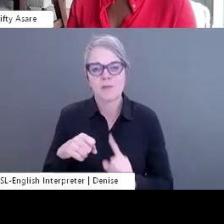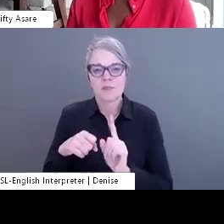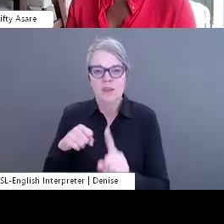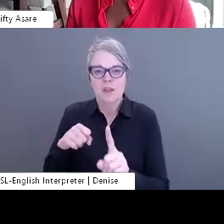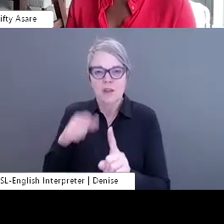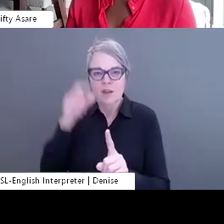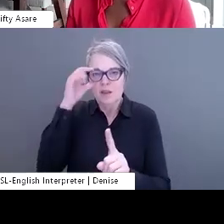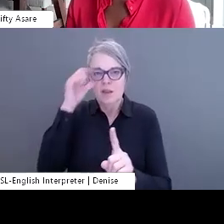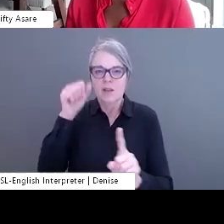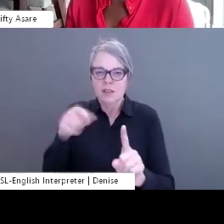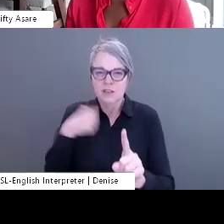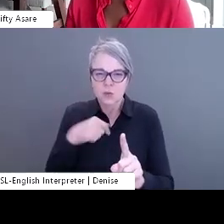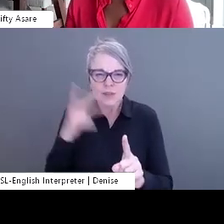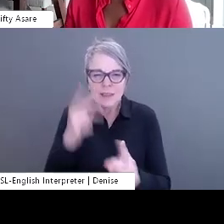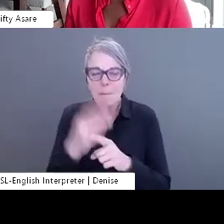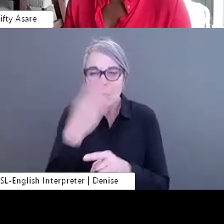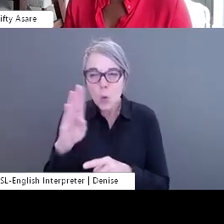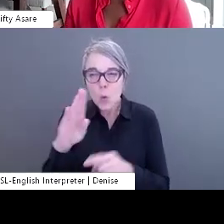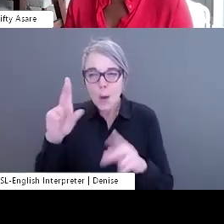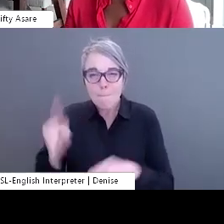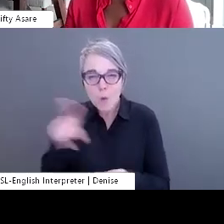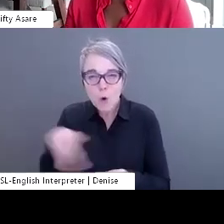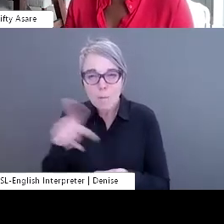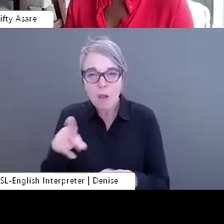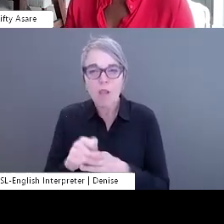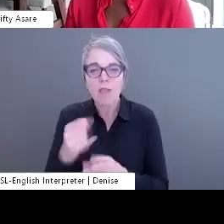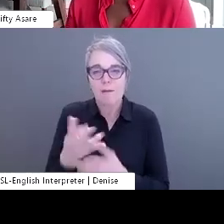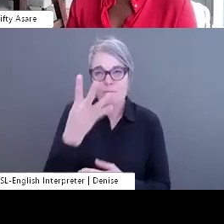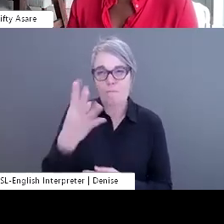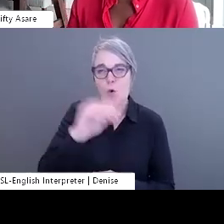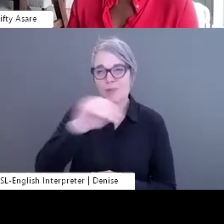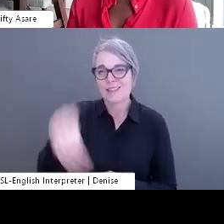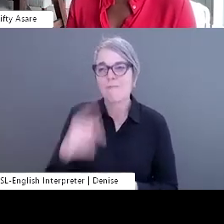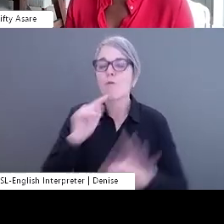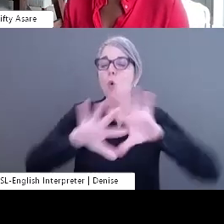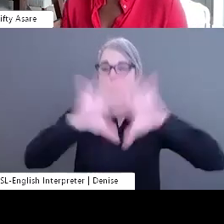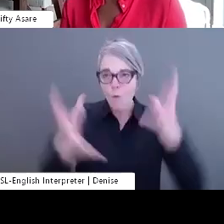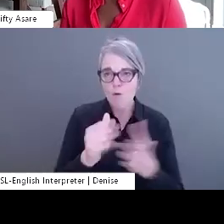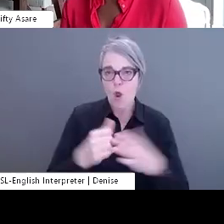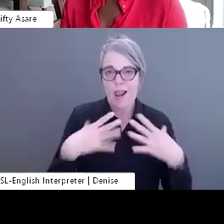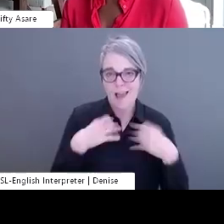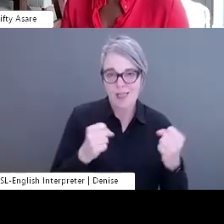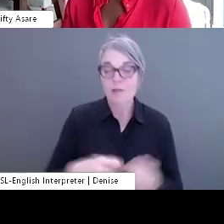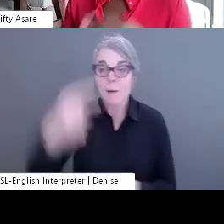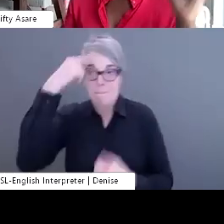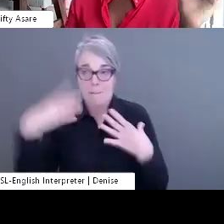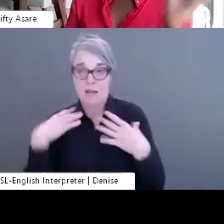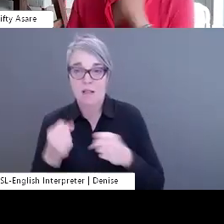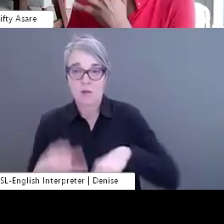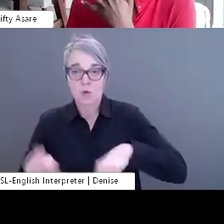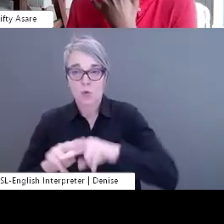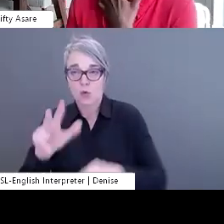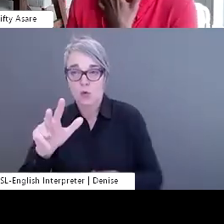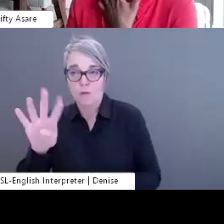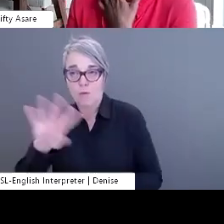So the 4% increase being the blue line, which is the overall health, and then the mental health that increased 34%. As